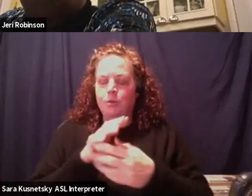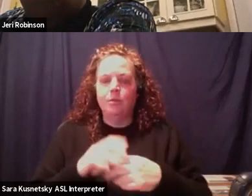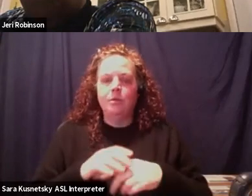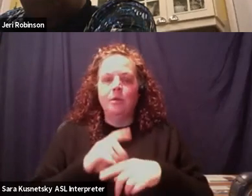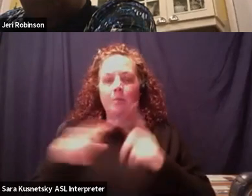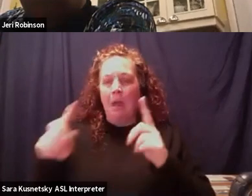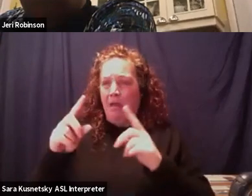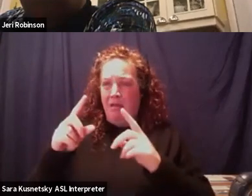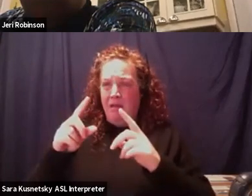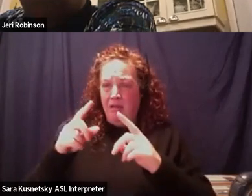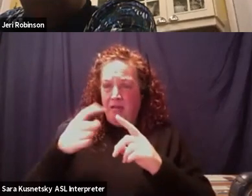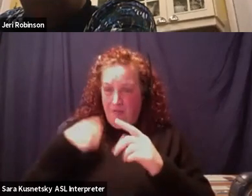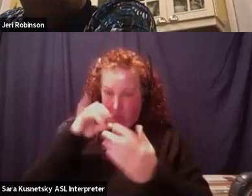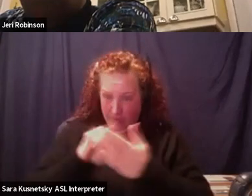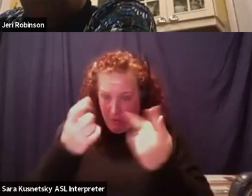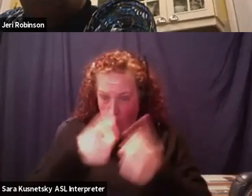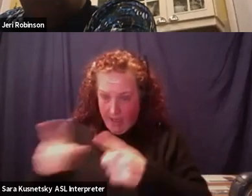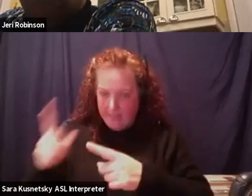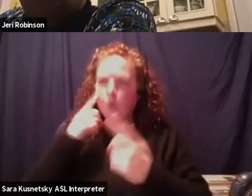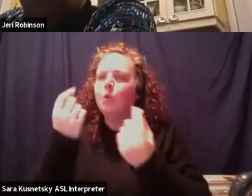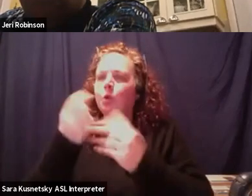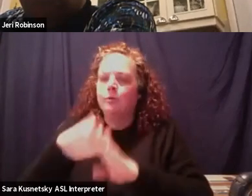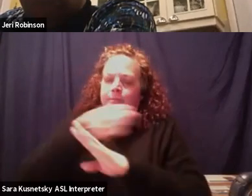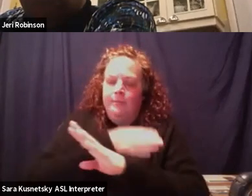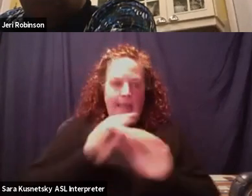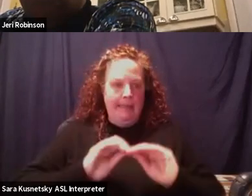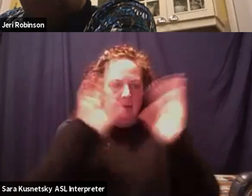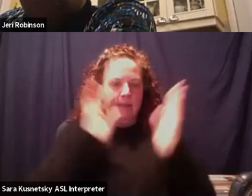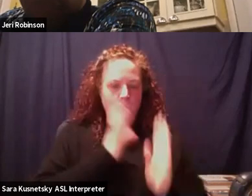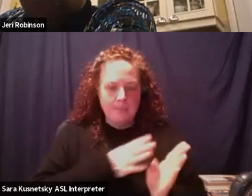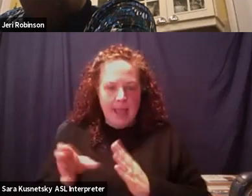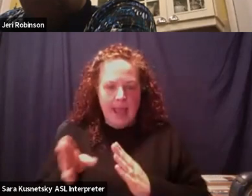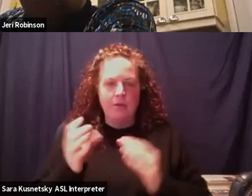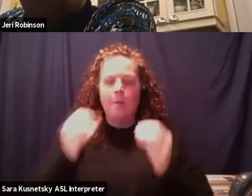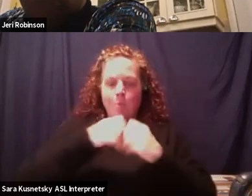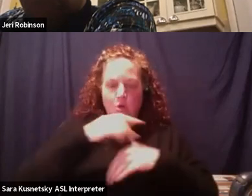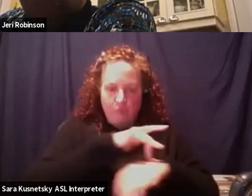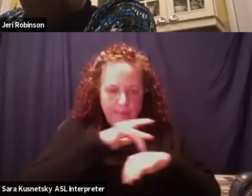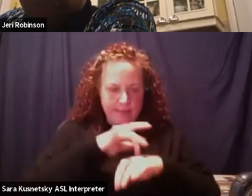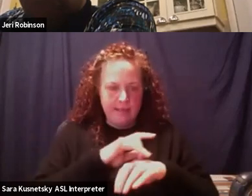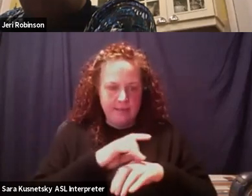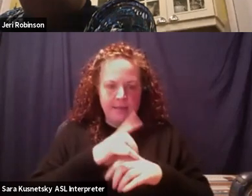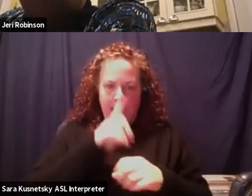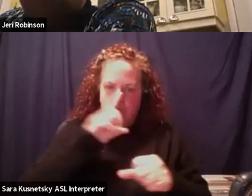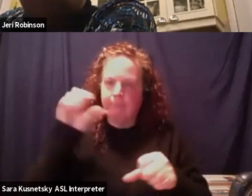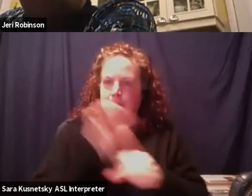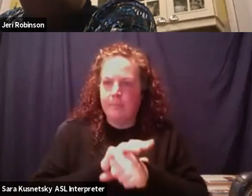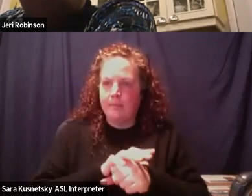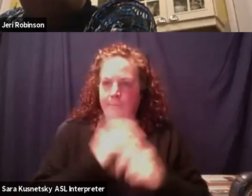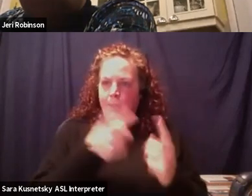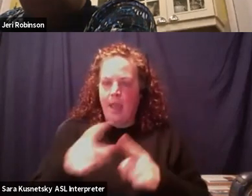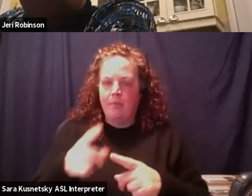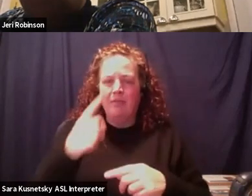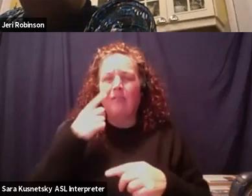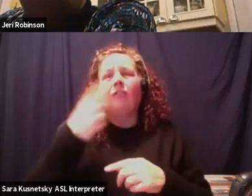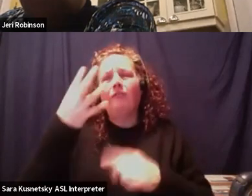clearer plan. We need more tangible human and time resources to make it happen. As Erica explained, 4 years ago, the BTU negotiated with the